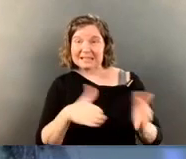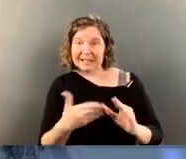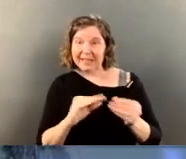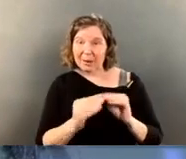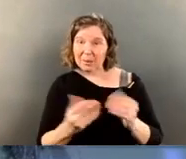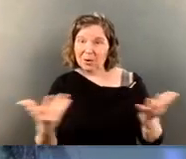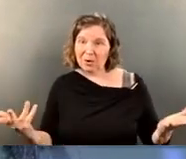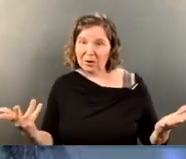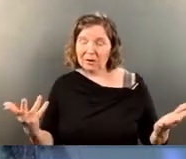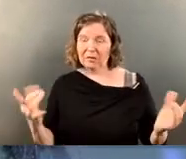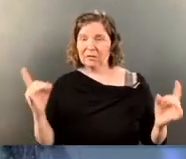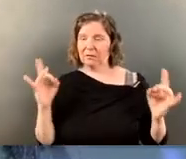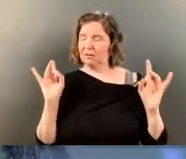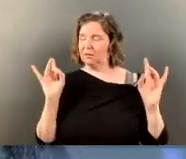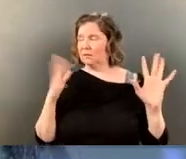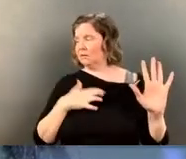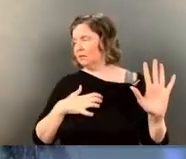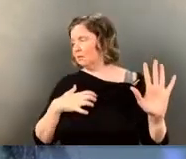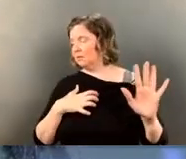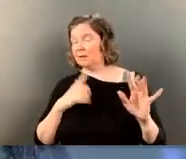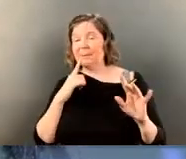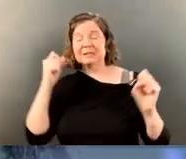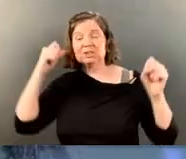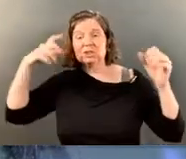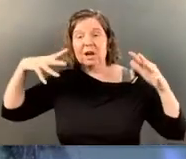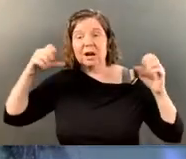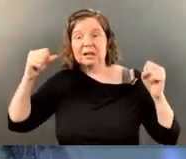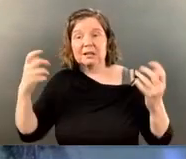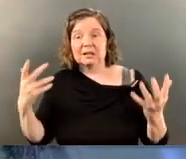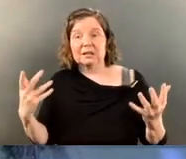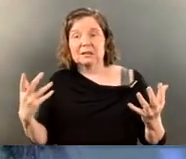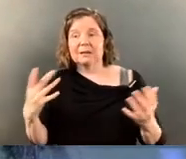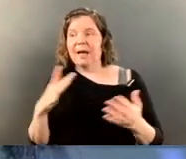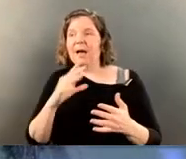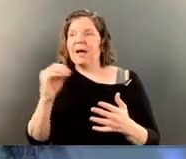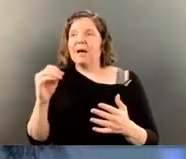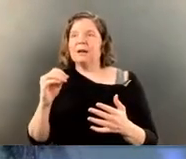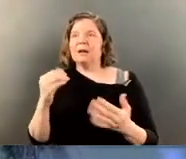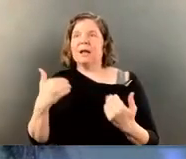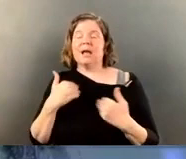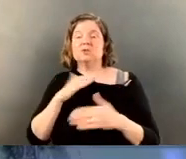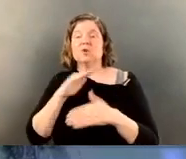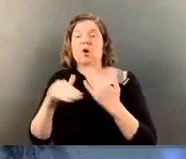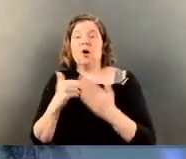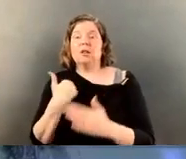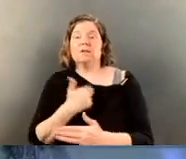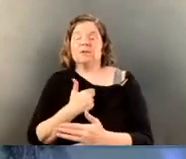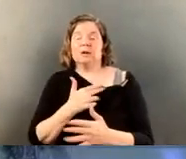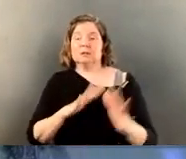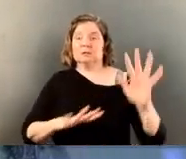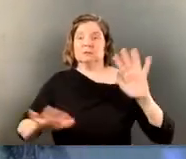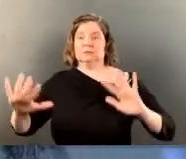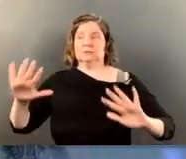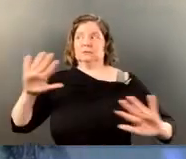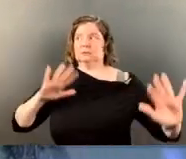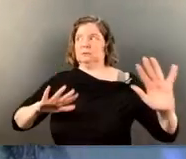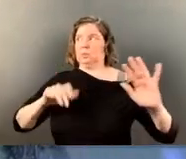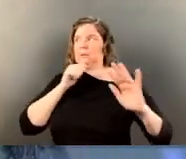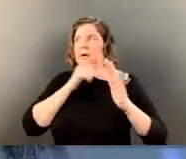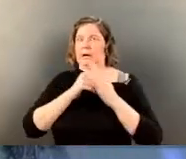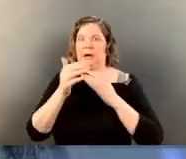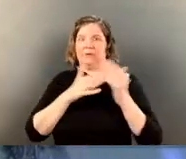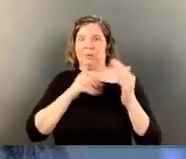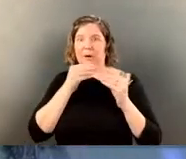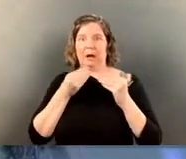number? I mean, it's shocking. And it's got all of us out of our comfort. We're all not